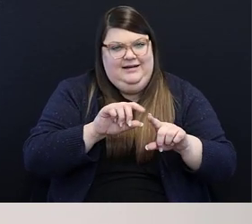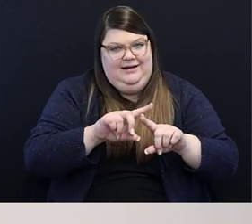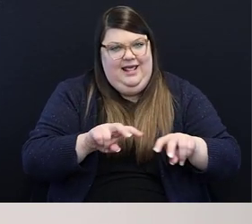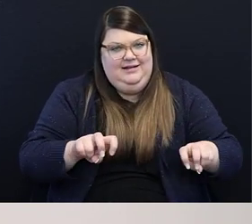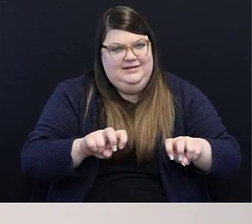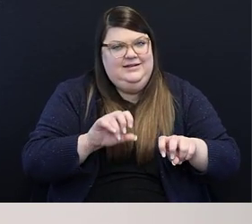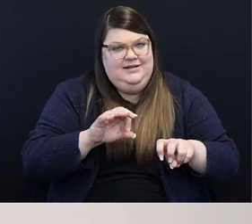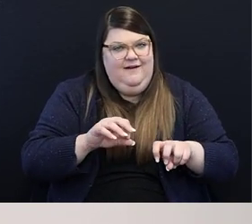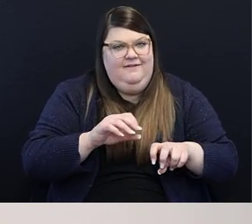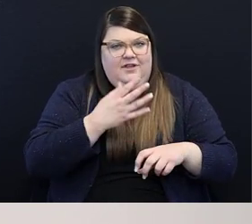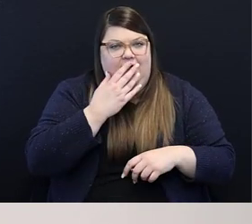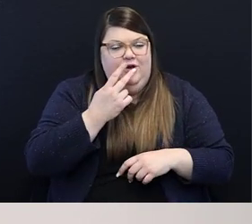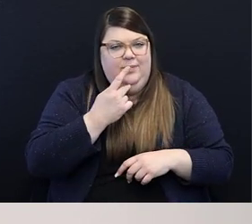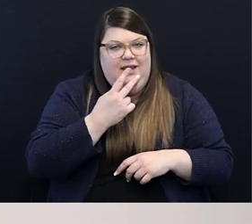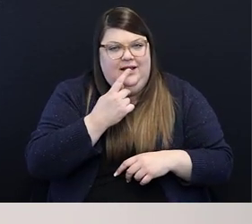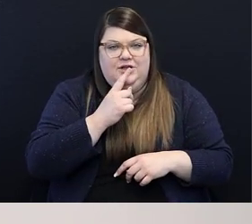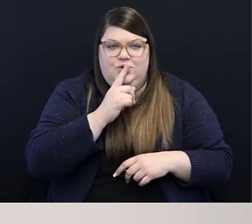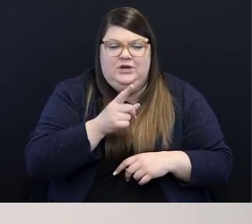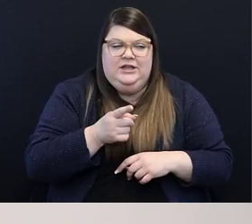is really...